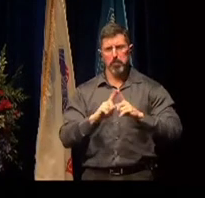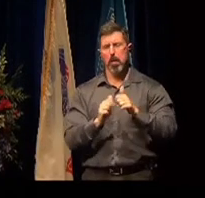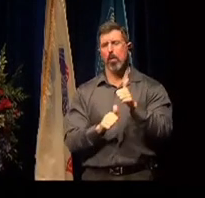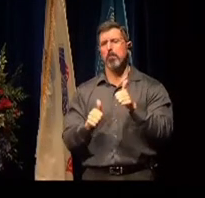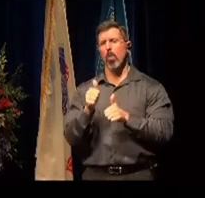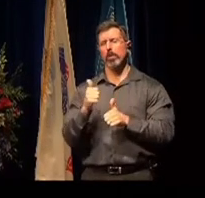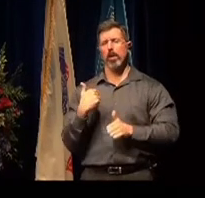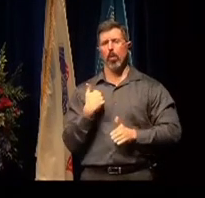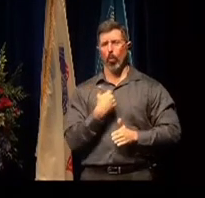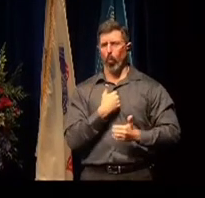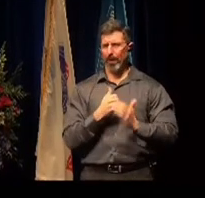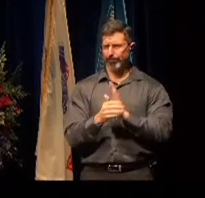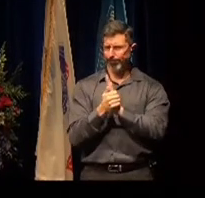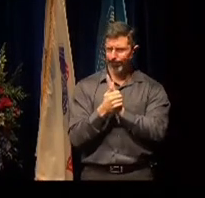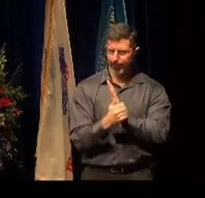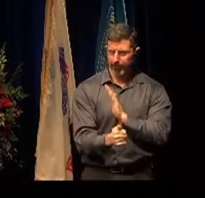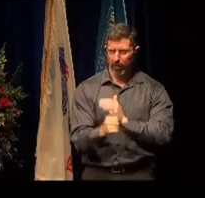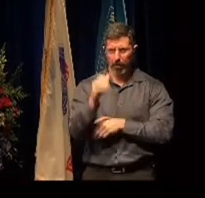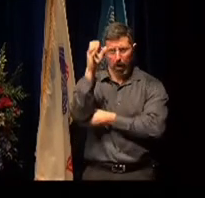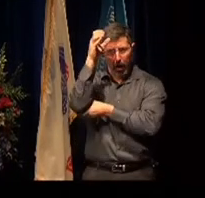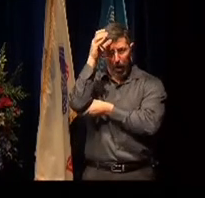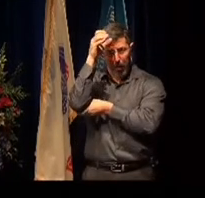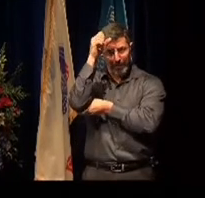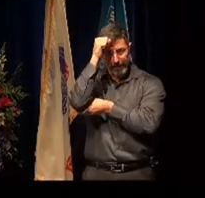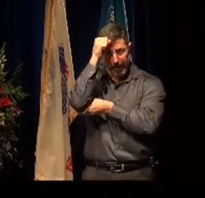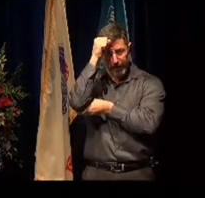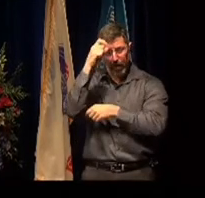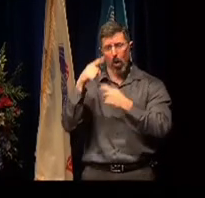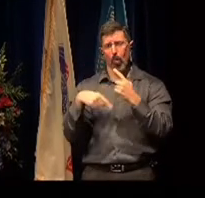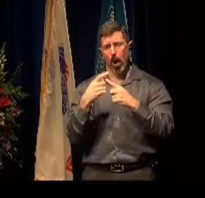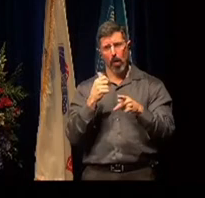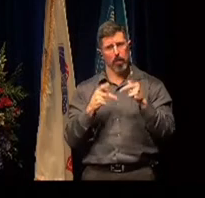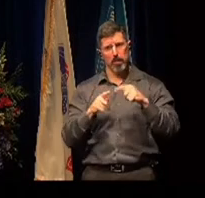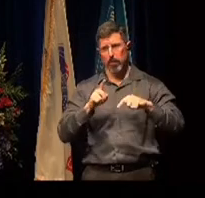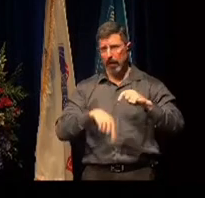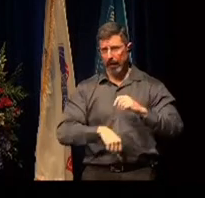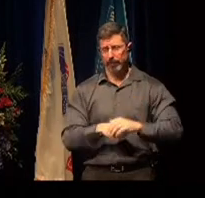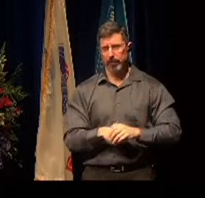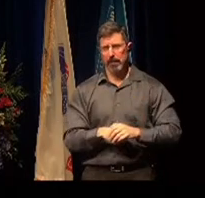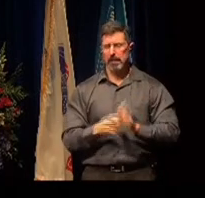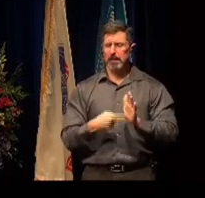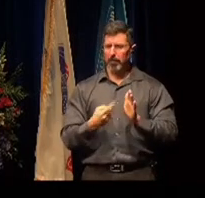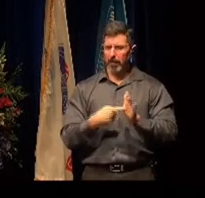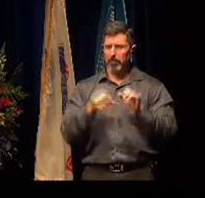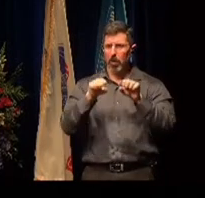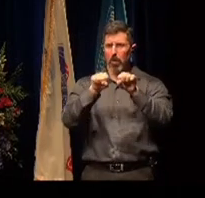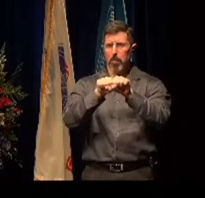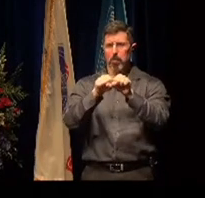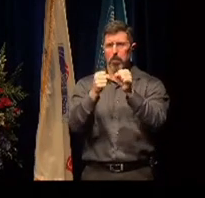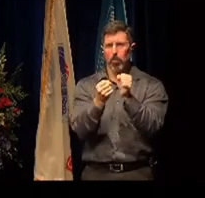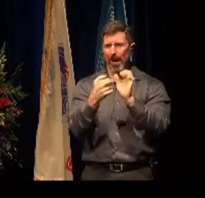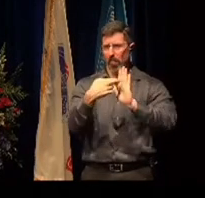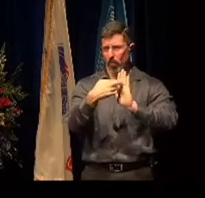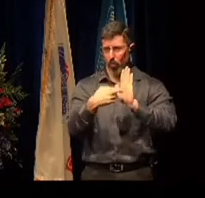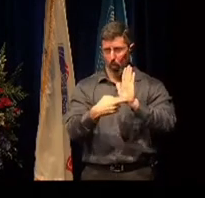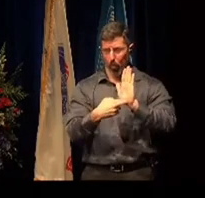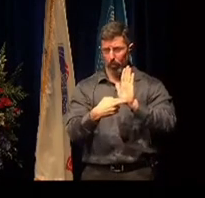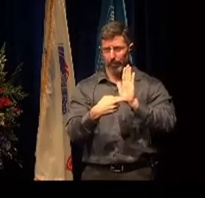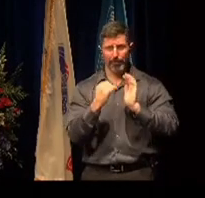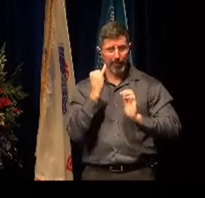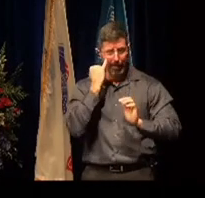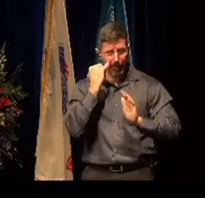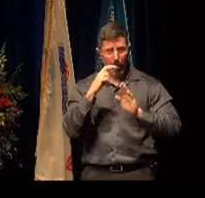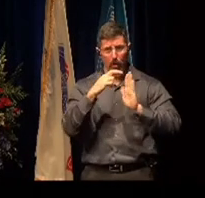common sense when others are not. This includes bending the rules a bit when the rules are getting in the way of doing what's